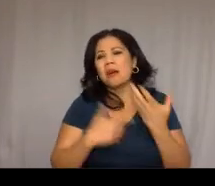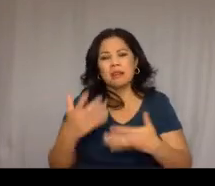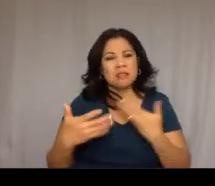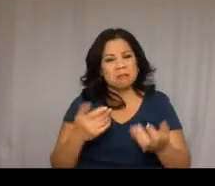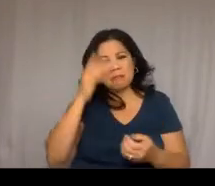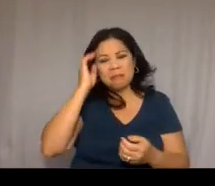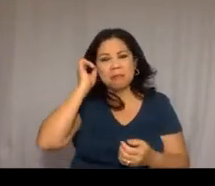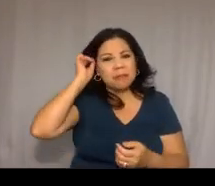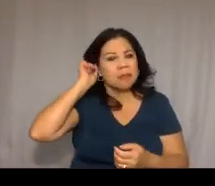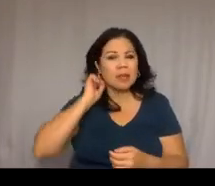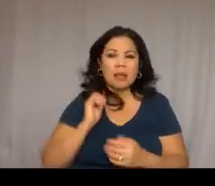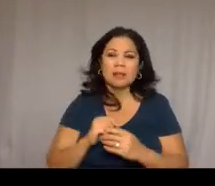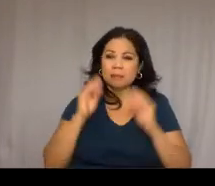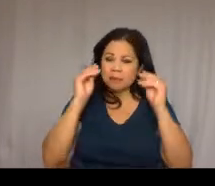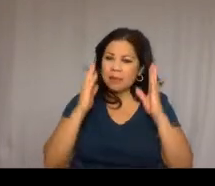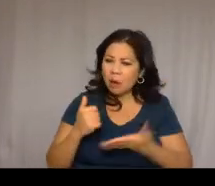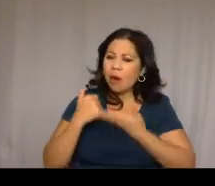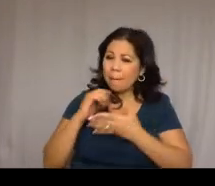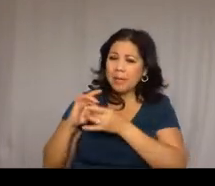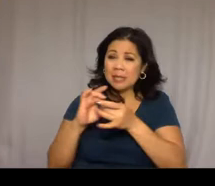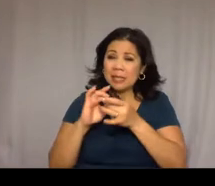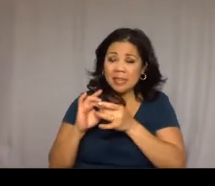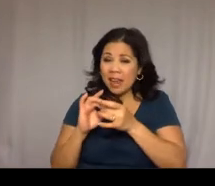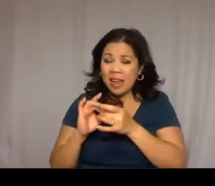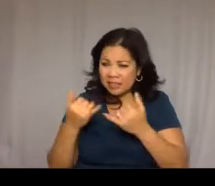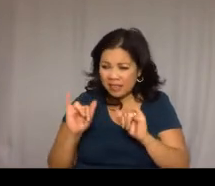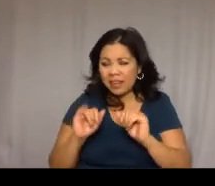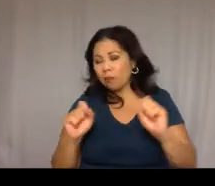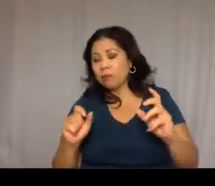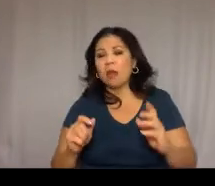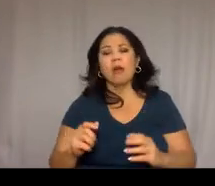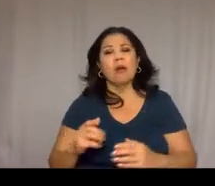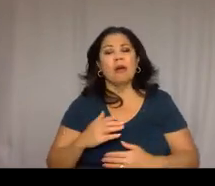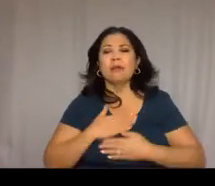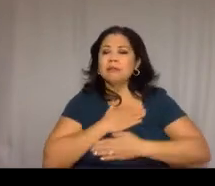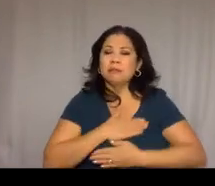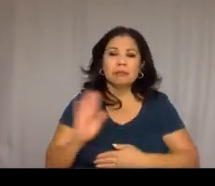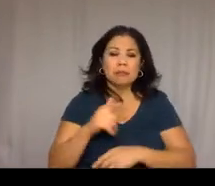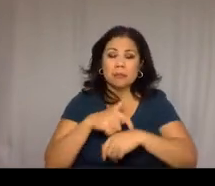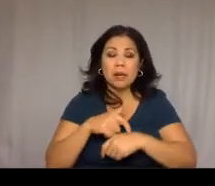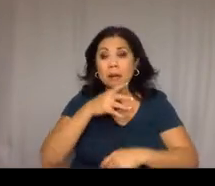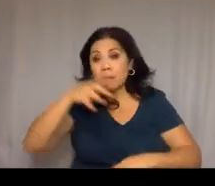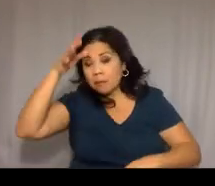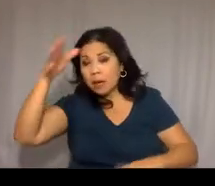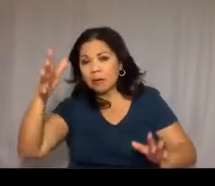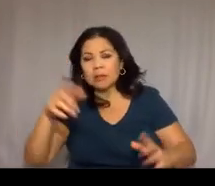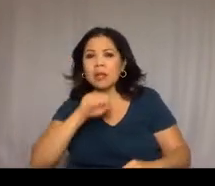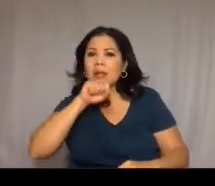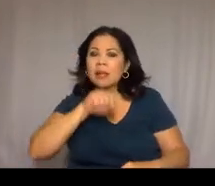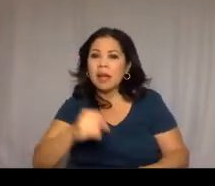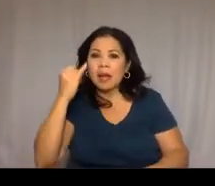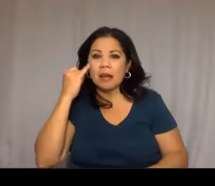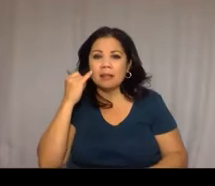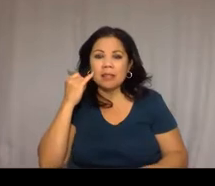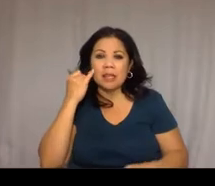to keep you connected to school. And I hope you have a lovely time. And parents, as always, I would love to